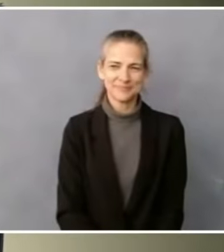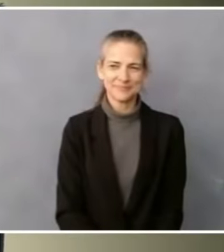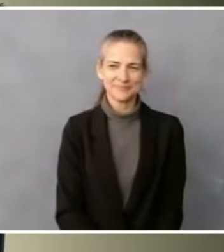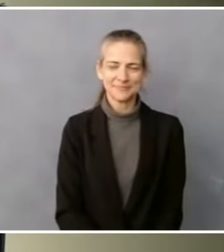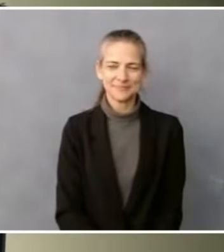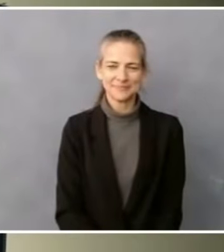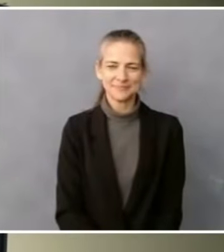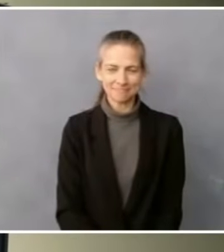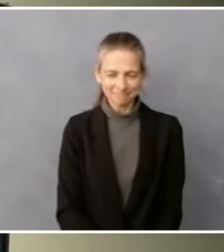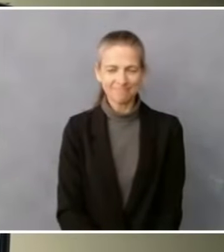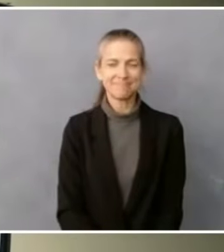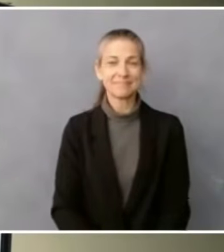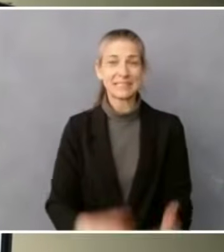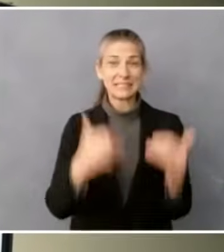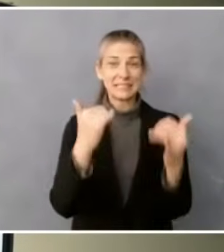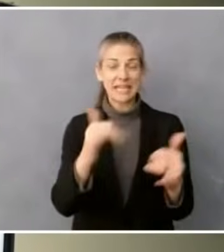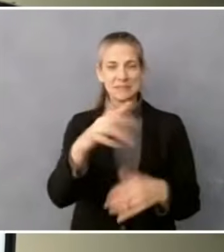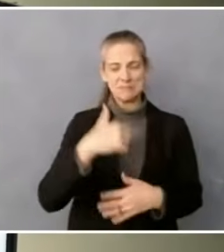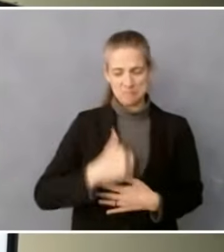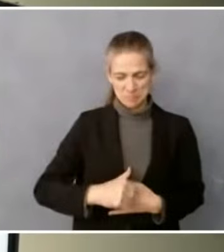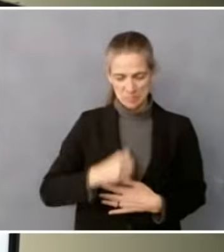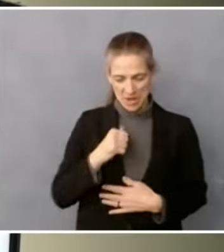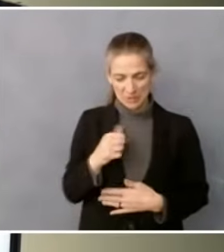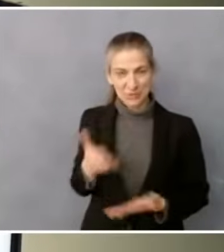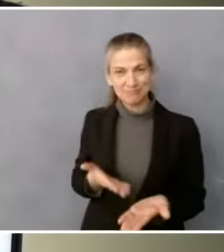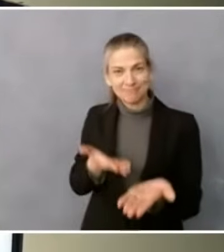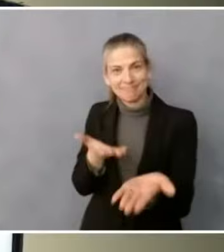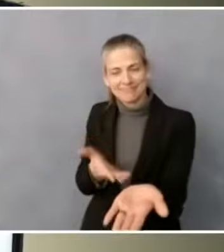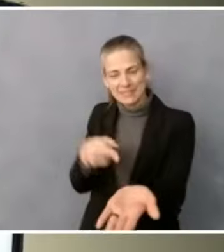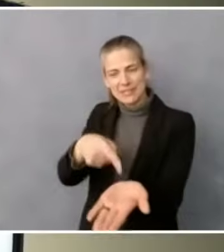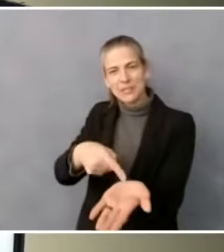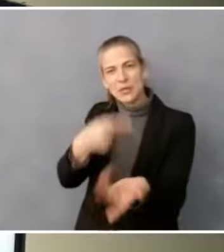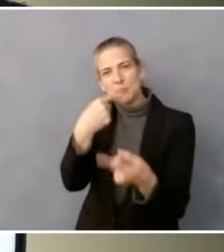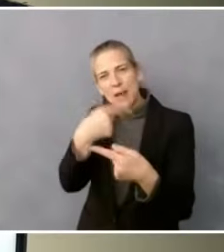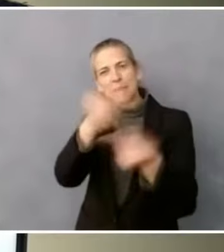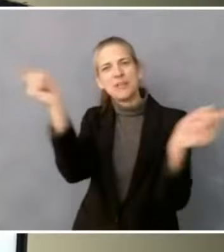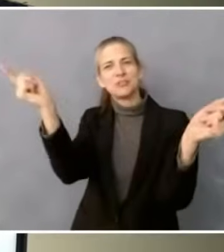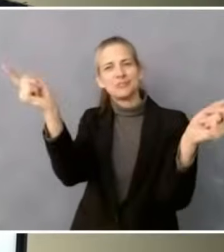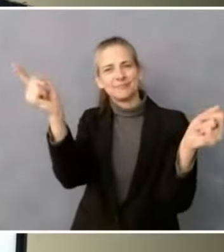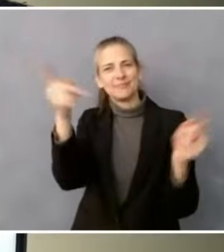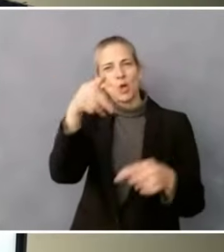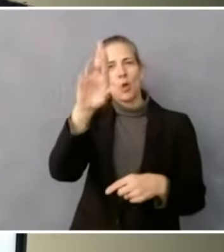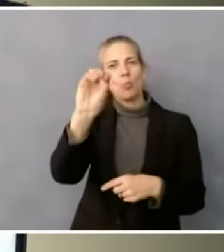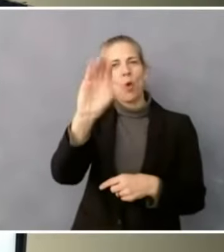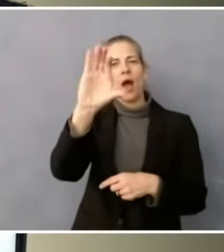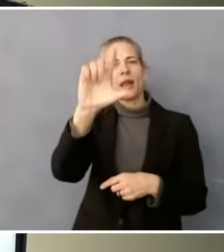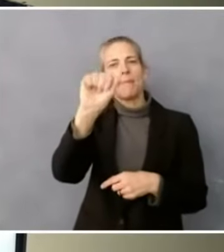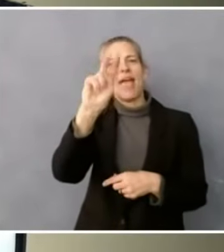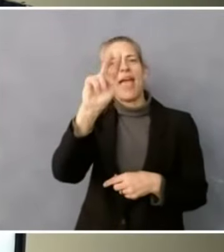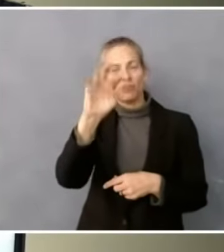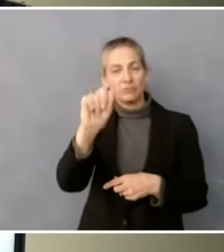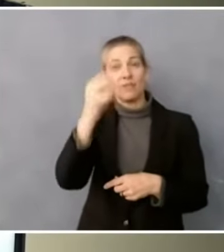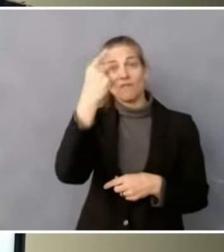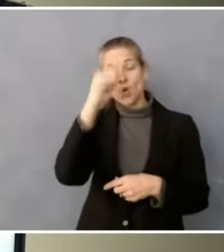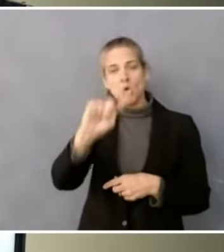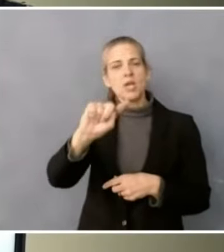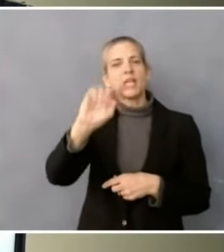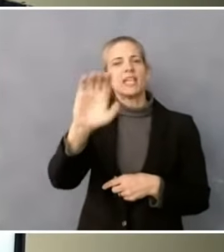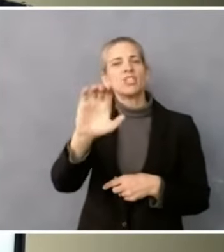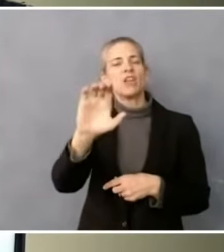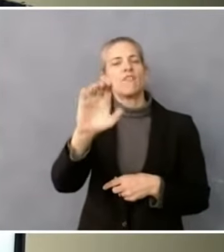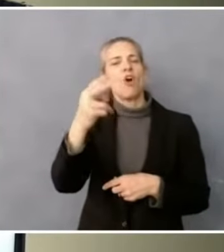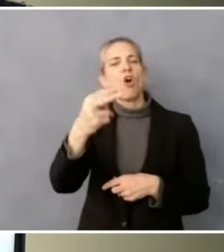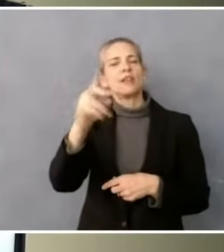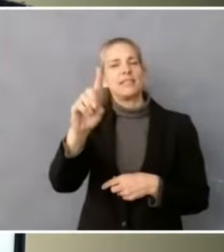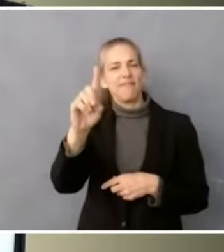All right, now I'm proud to present the proclamation for Congenital Heart Defect Awareness Week in Kentucky. Let's thank